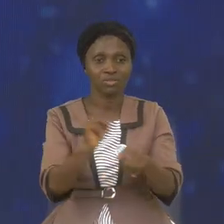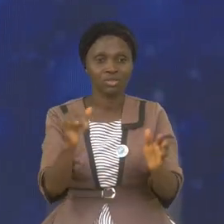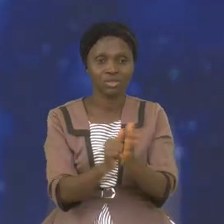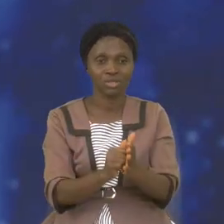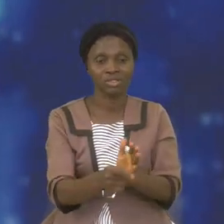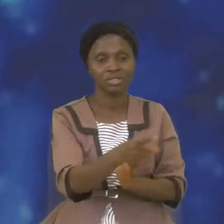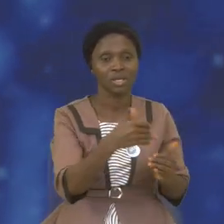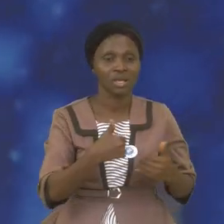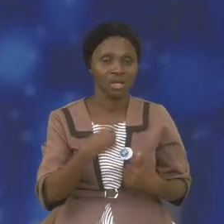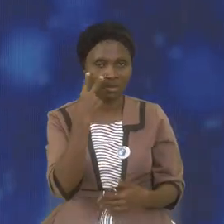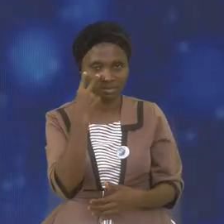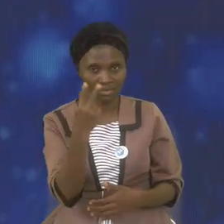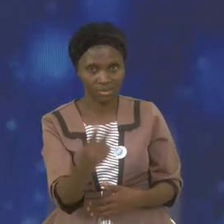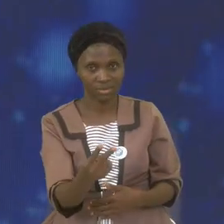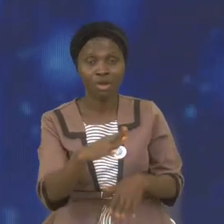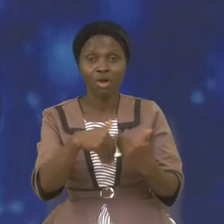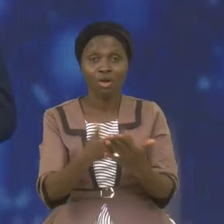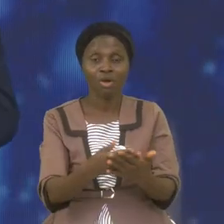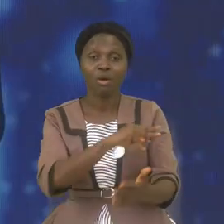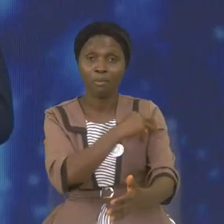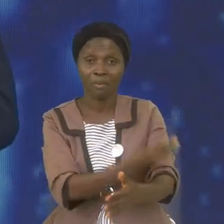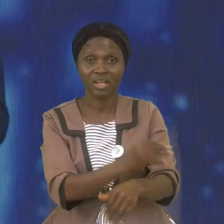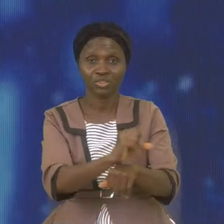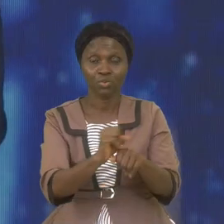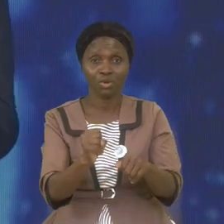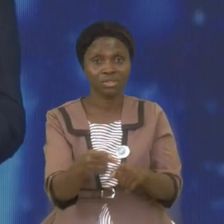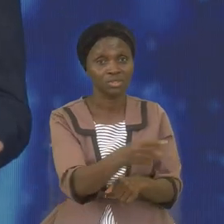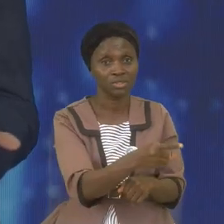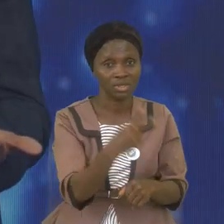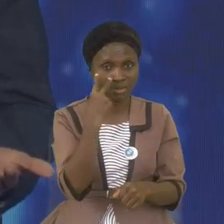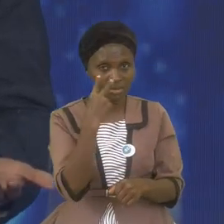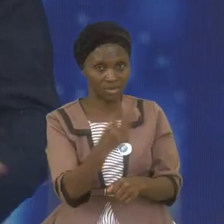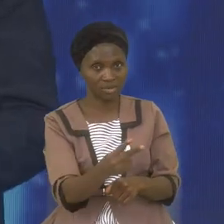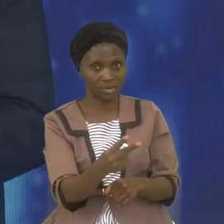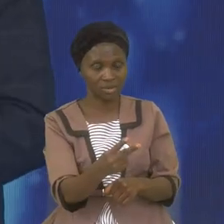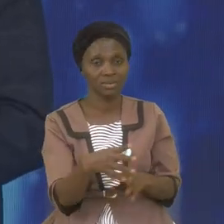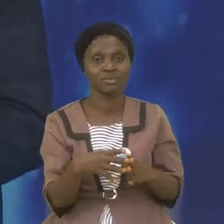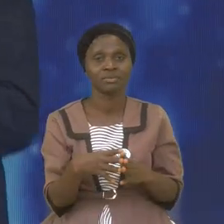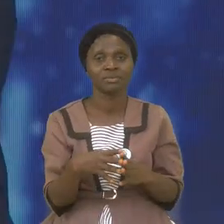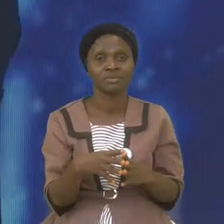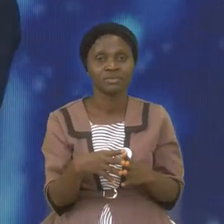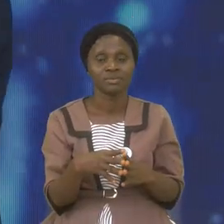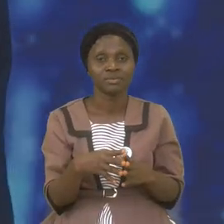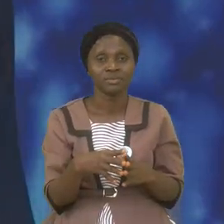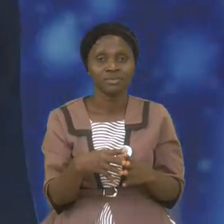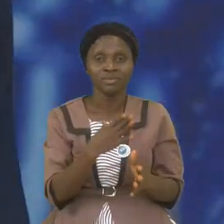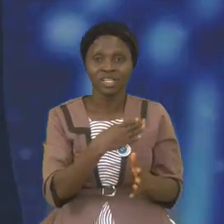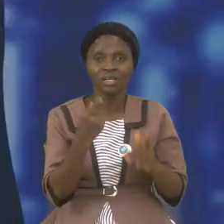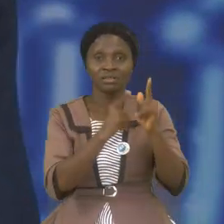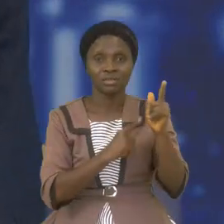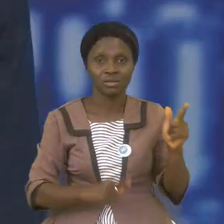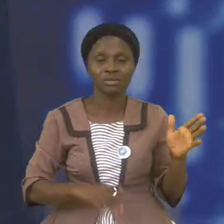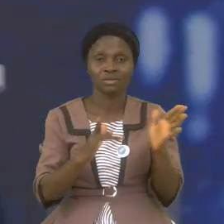all the mighty works, all the mighty works that they had seen. And the Lord